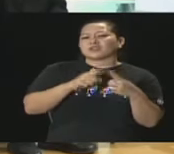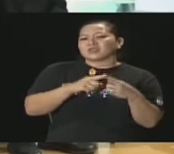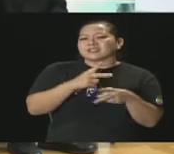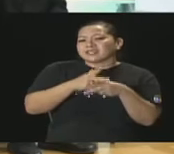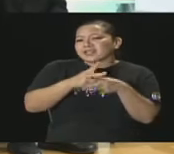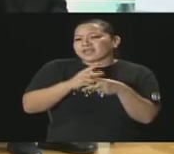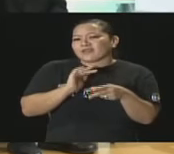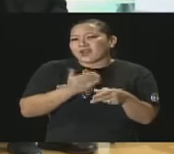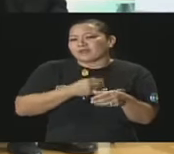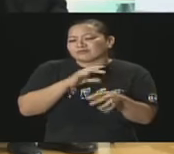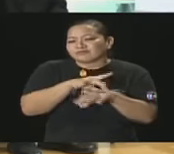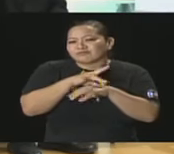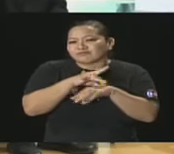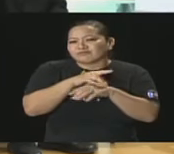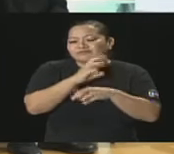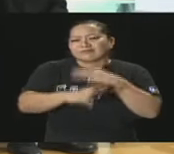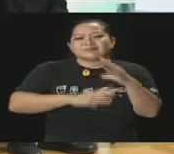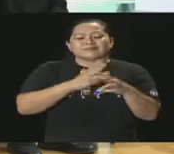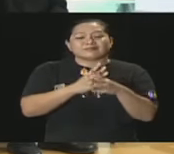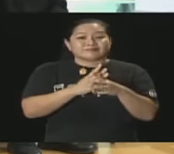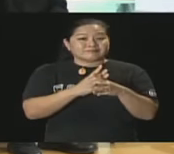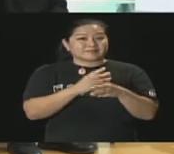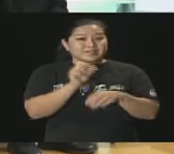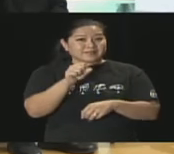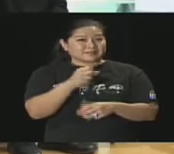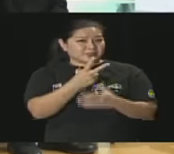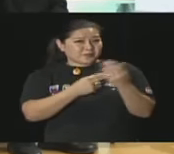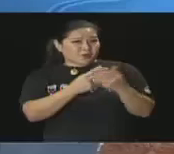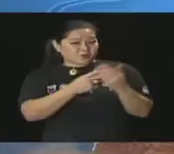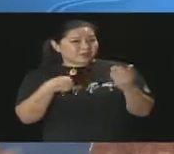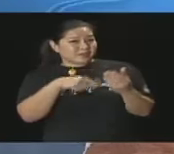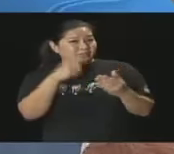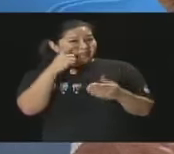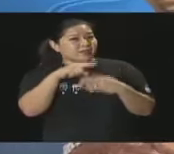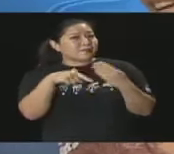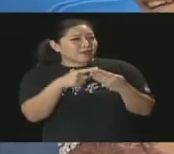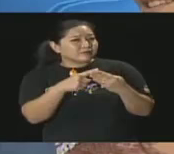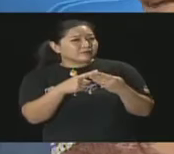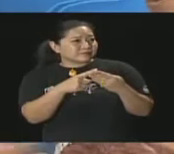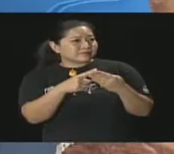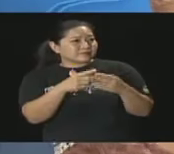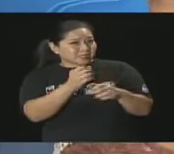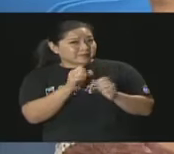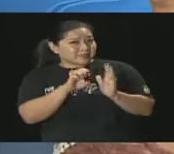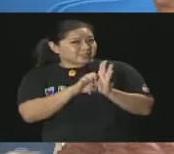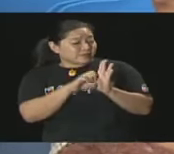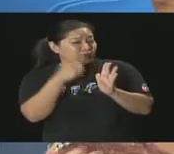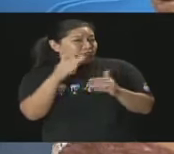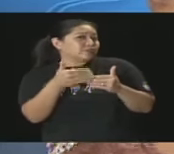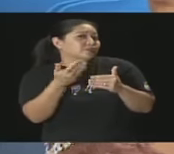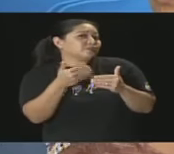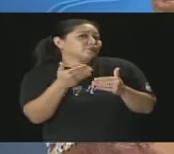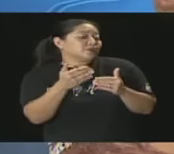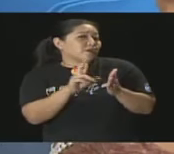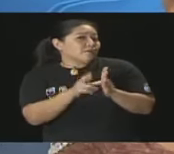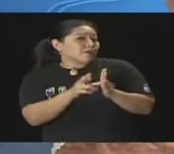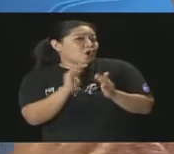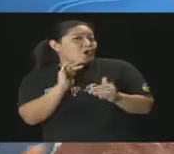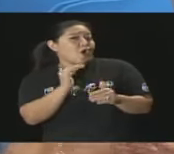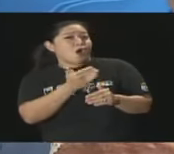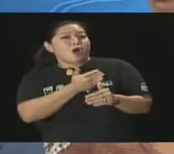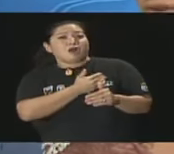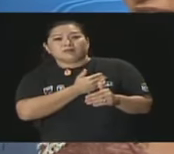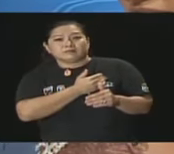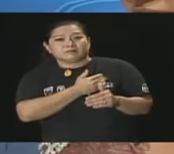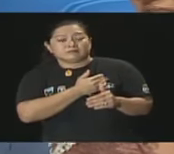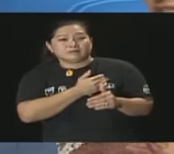this planet? Yeah, it's both actually. You know, if you think about the economics, I'm just going to take an example easy to reflect on for all of us is our